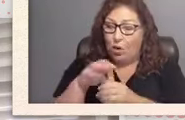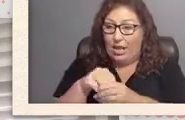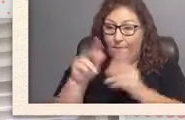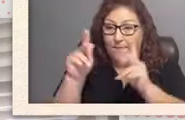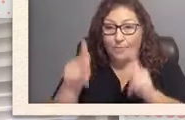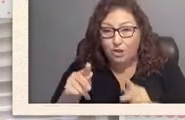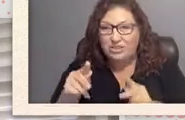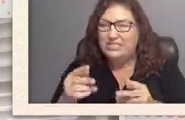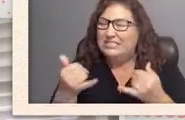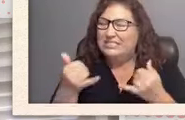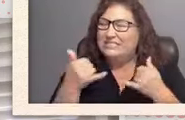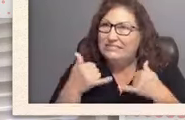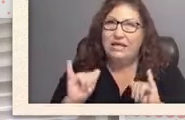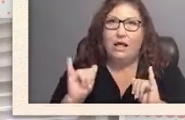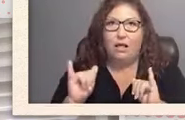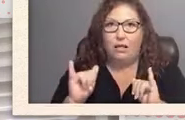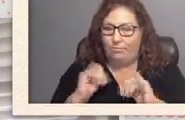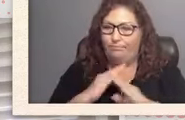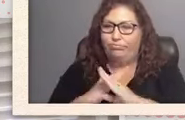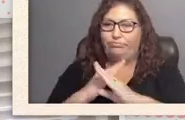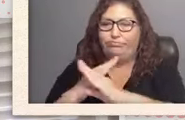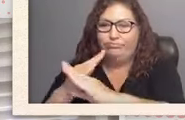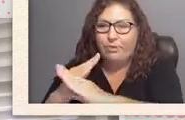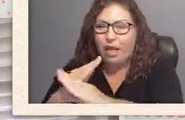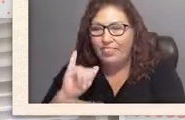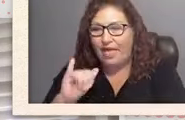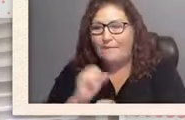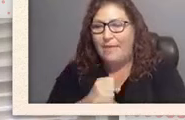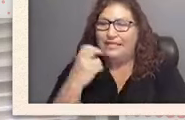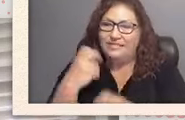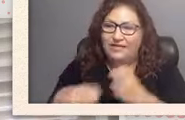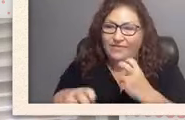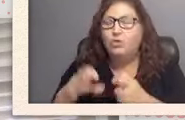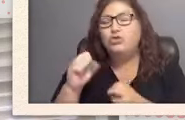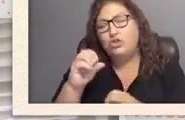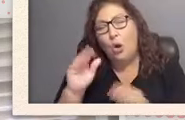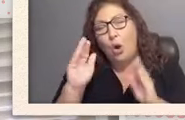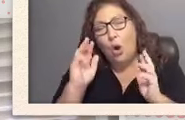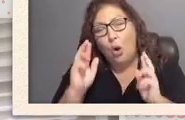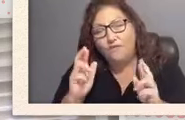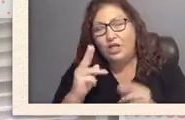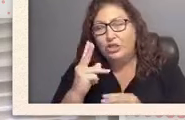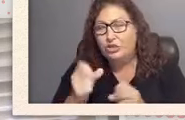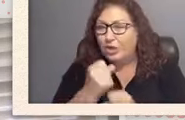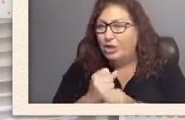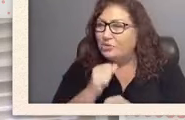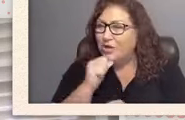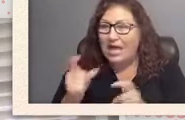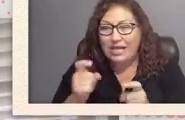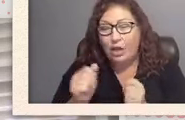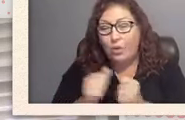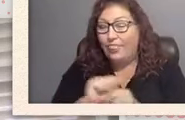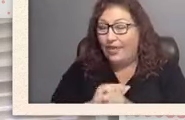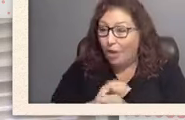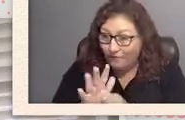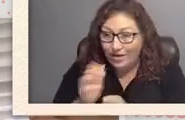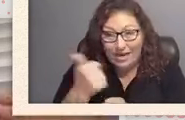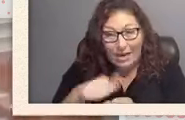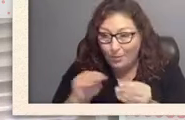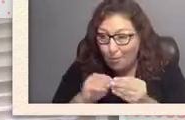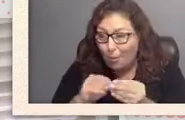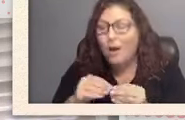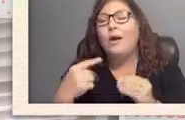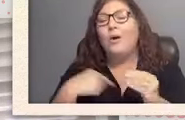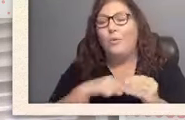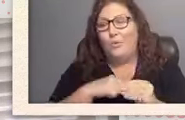still a number of barriers that make that difficult. So hopefully in 2 years, we're not dealing with the pandemic anymore, and we can